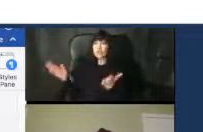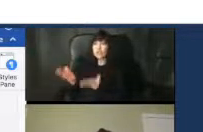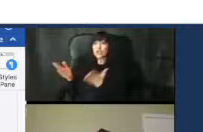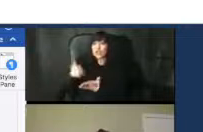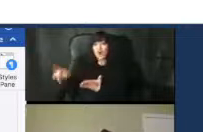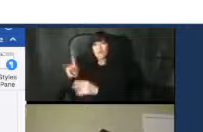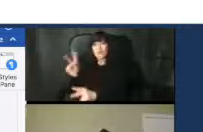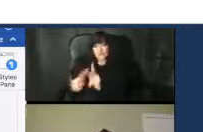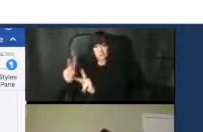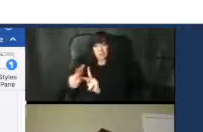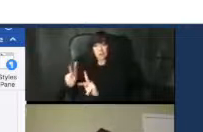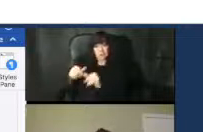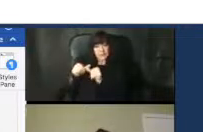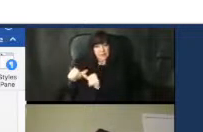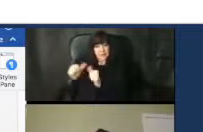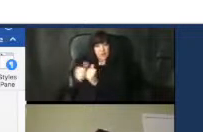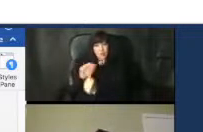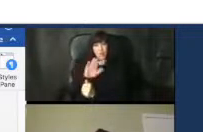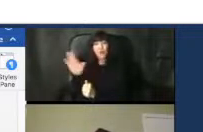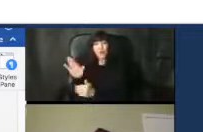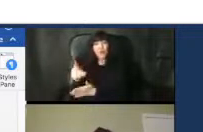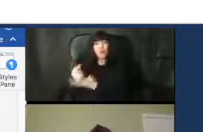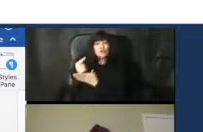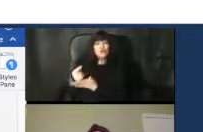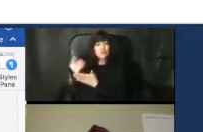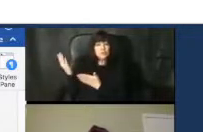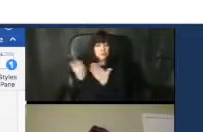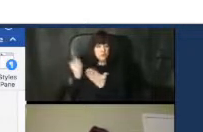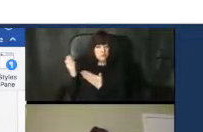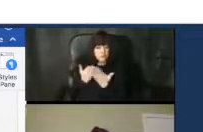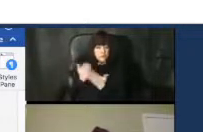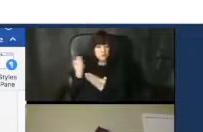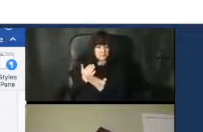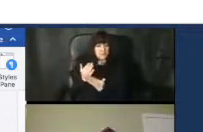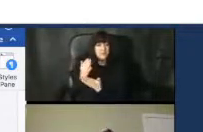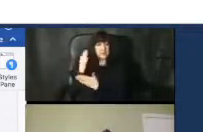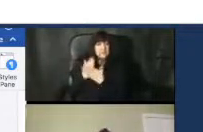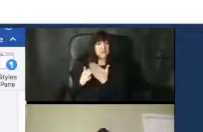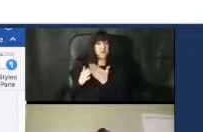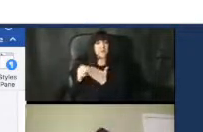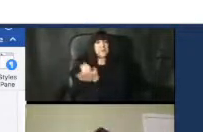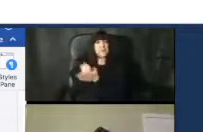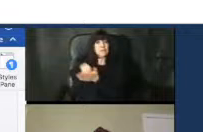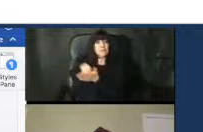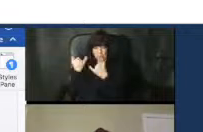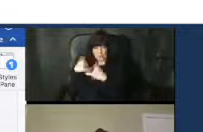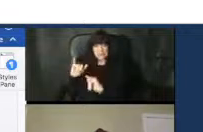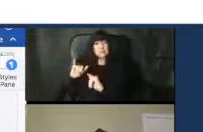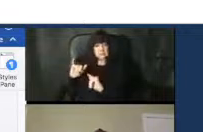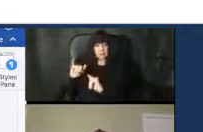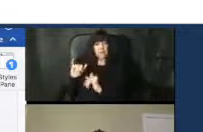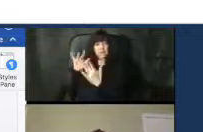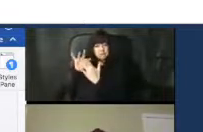services. Most mental health providers are still providing service, although it's through telehealth. So if you're not